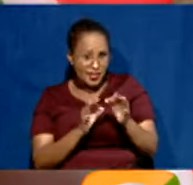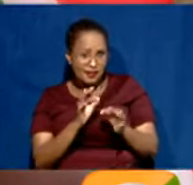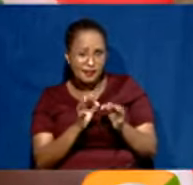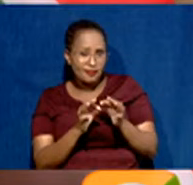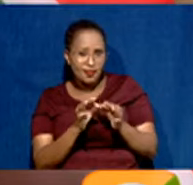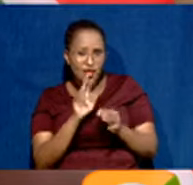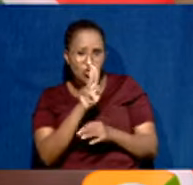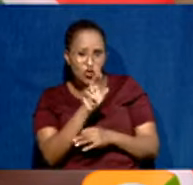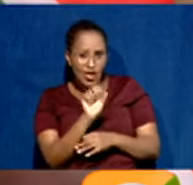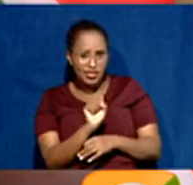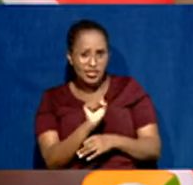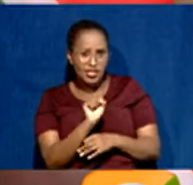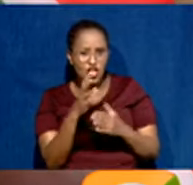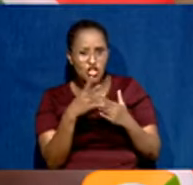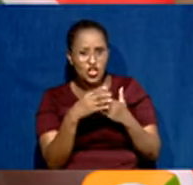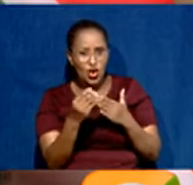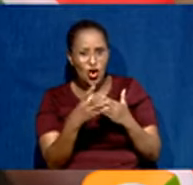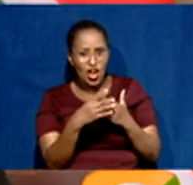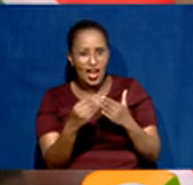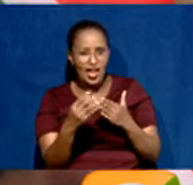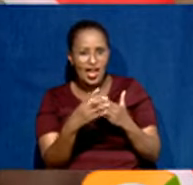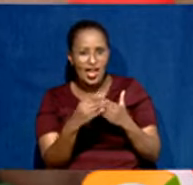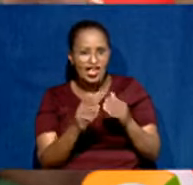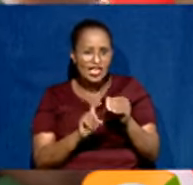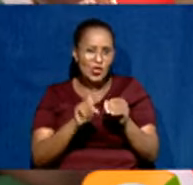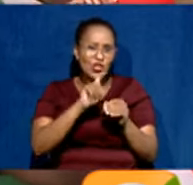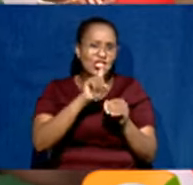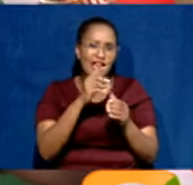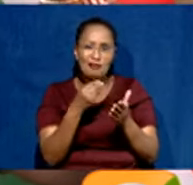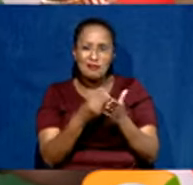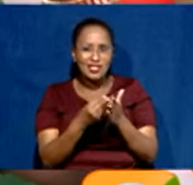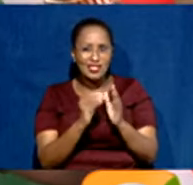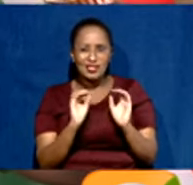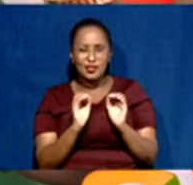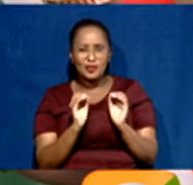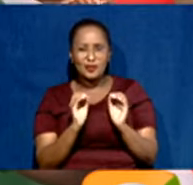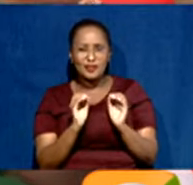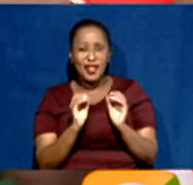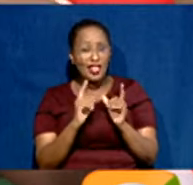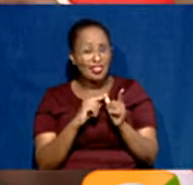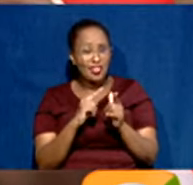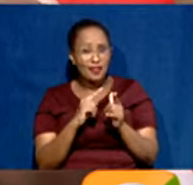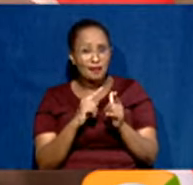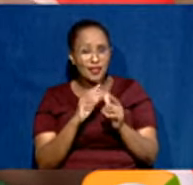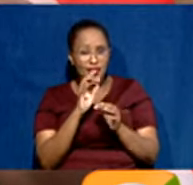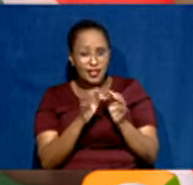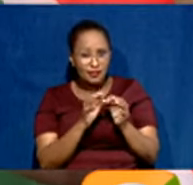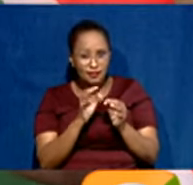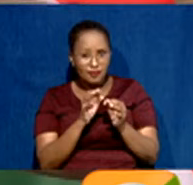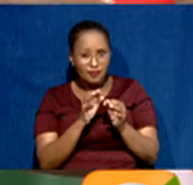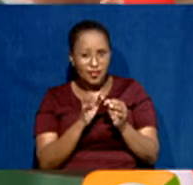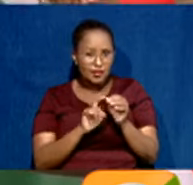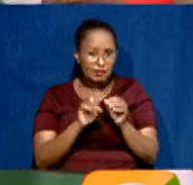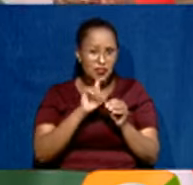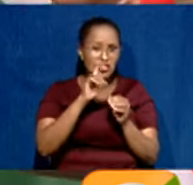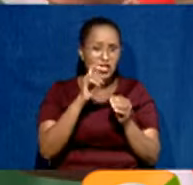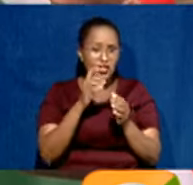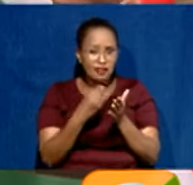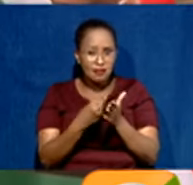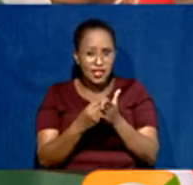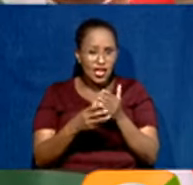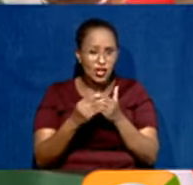if the US dollar had not been, the exchange rate was not, if the US interest rate was not